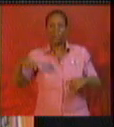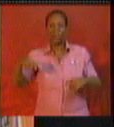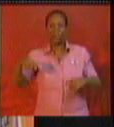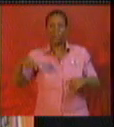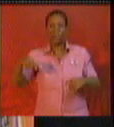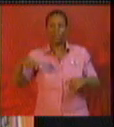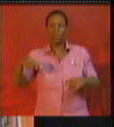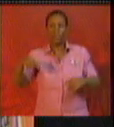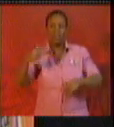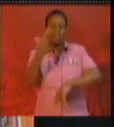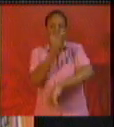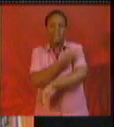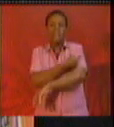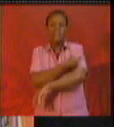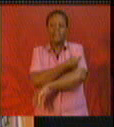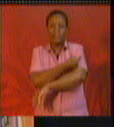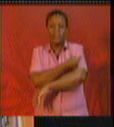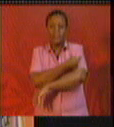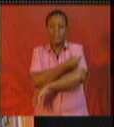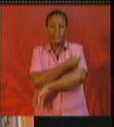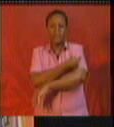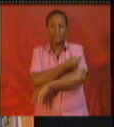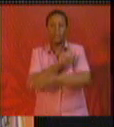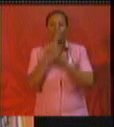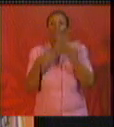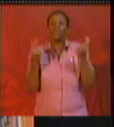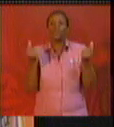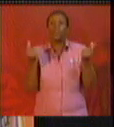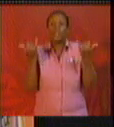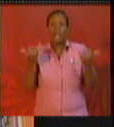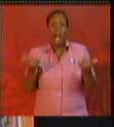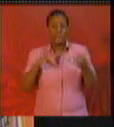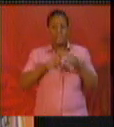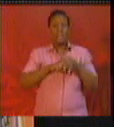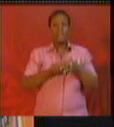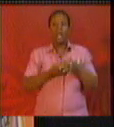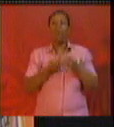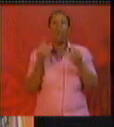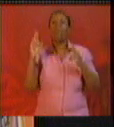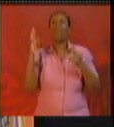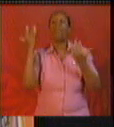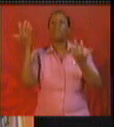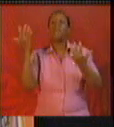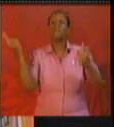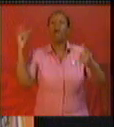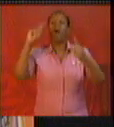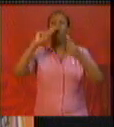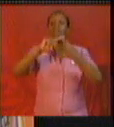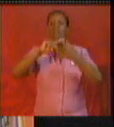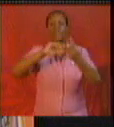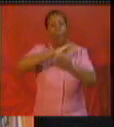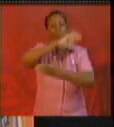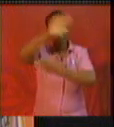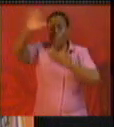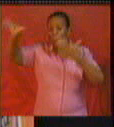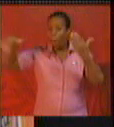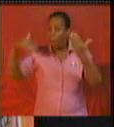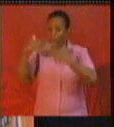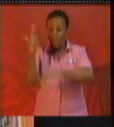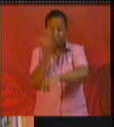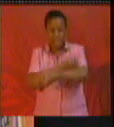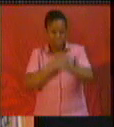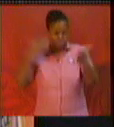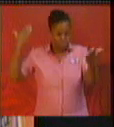and even Diwali last year, given the vigils held recently, though done in good faith, is the ministry foreseeing